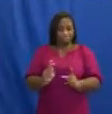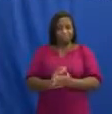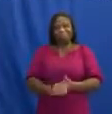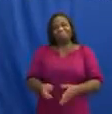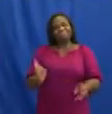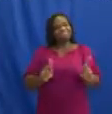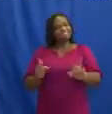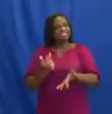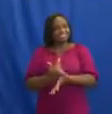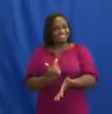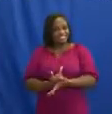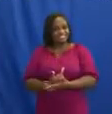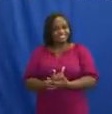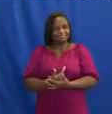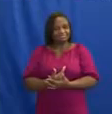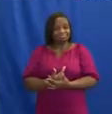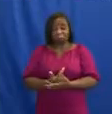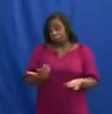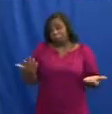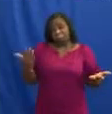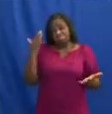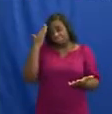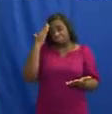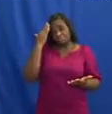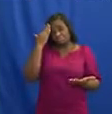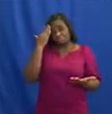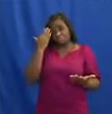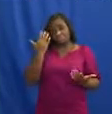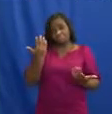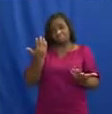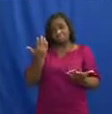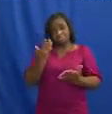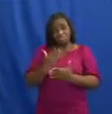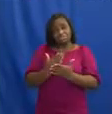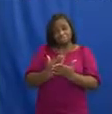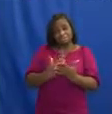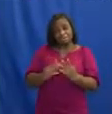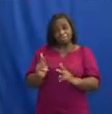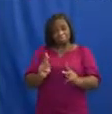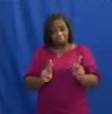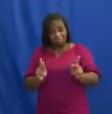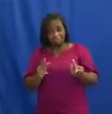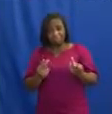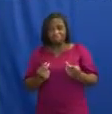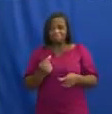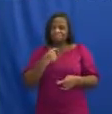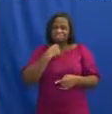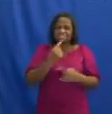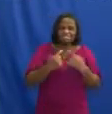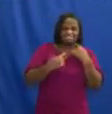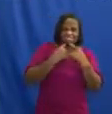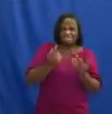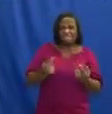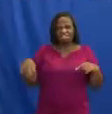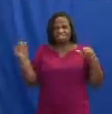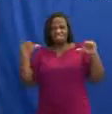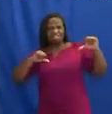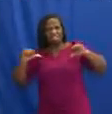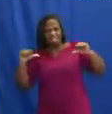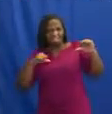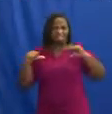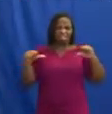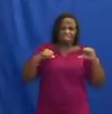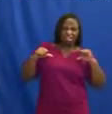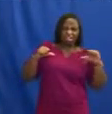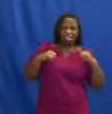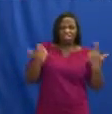Fellow Ghanaians, I know that there are still some who continue to express doubts about the